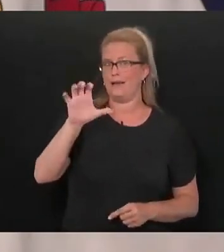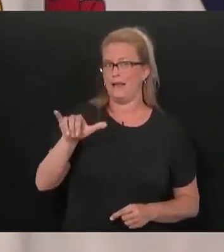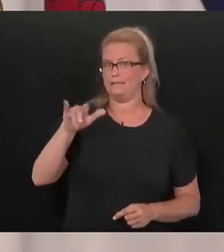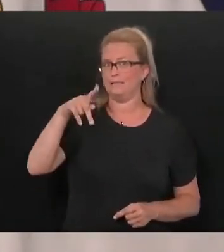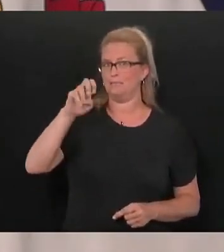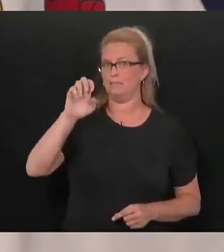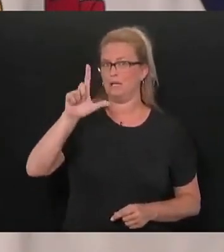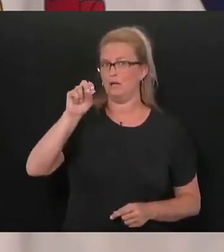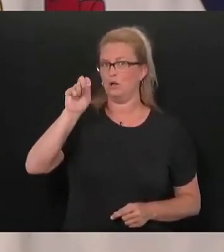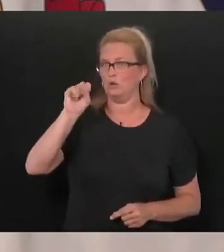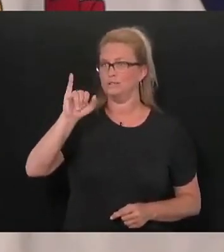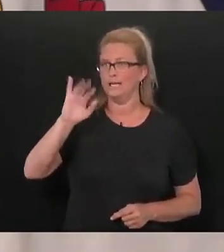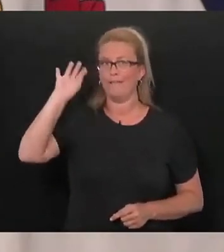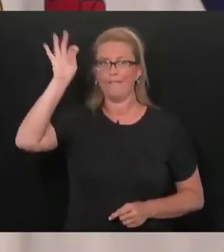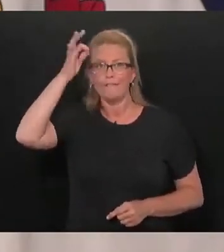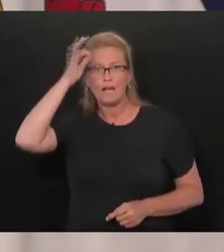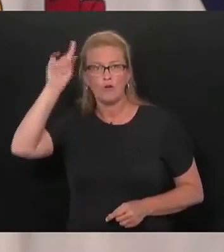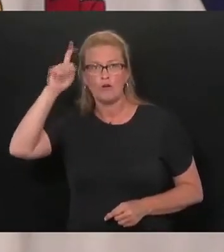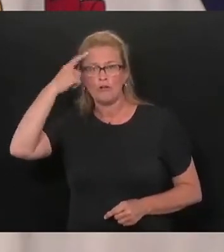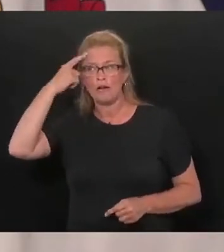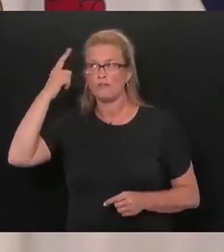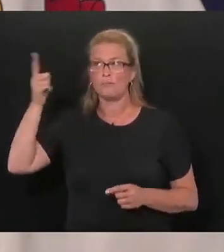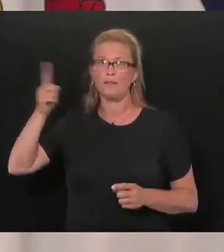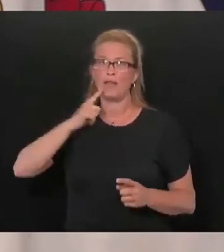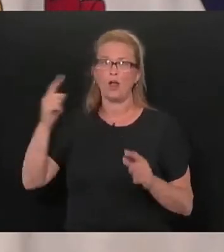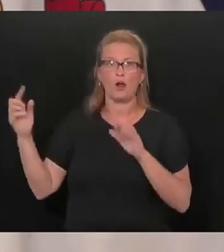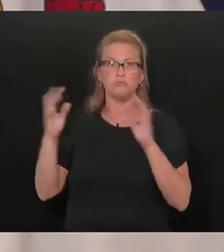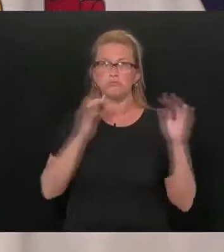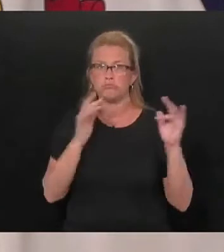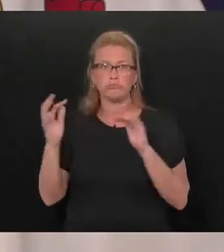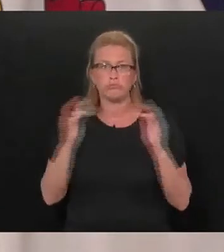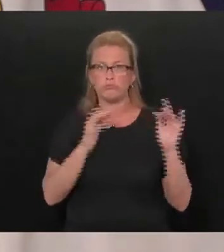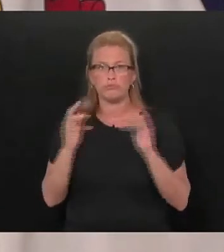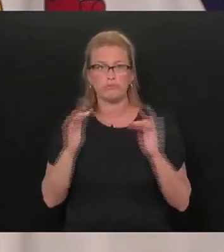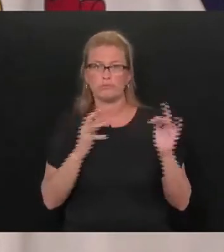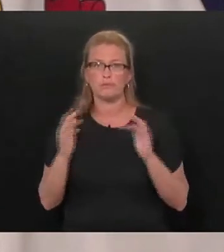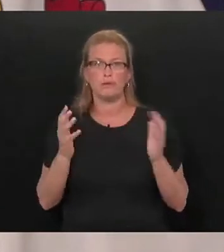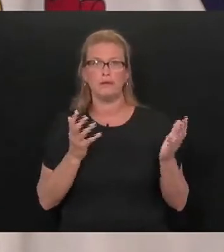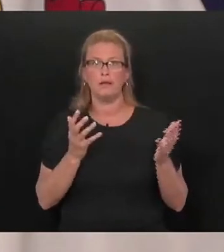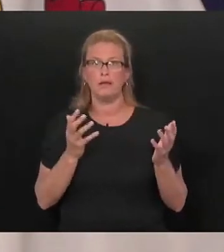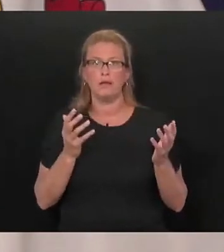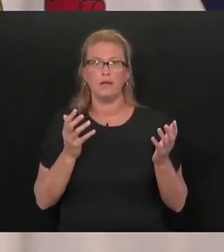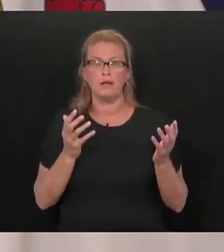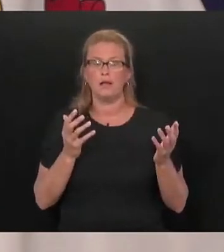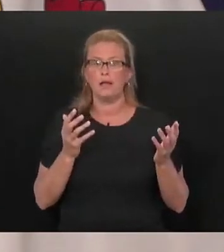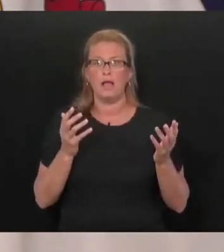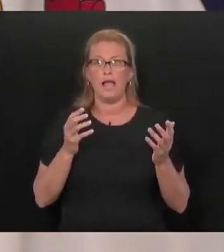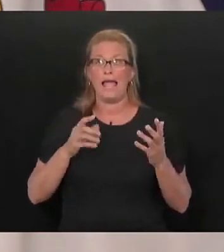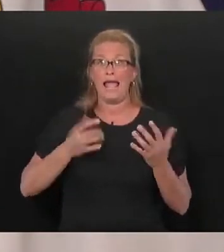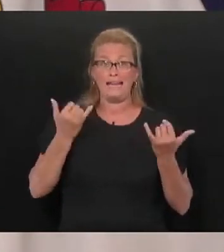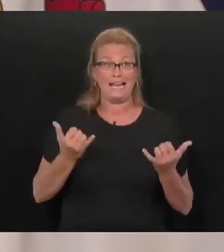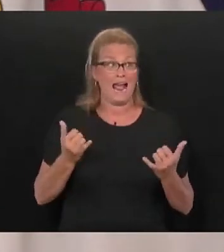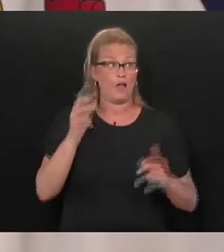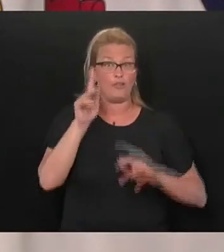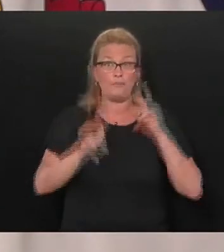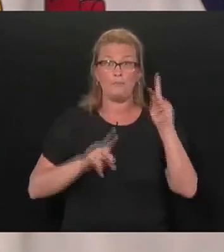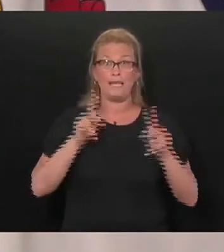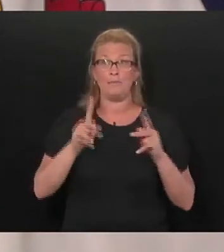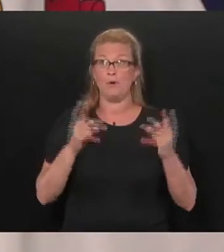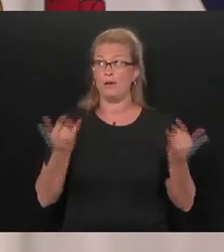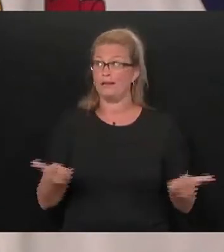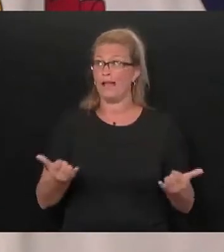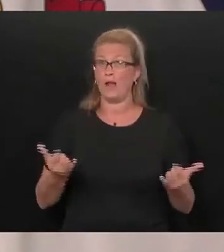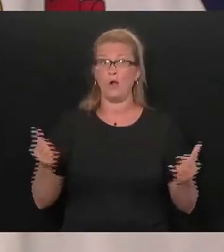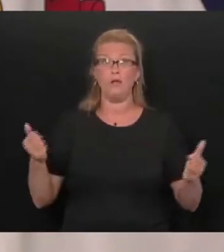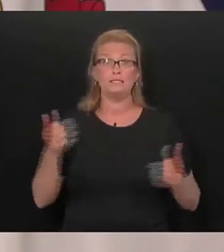federal government all, wrangling back and forth, and the people, the great people that are sitting there scared to death